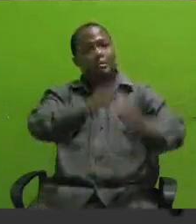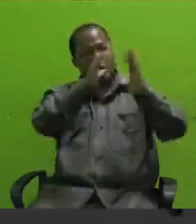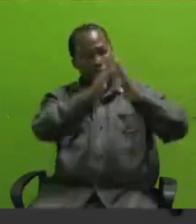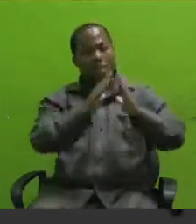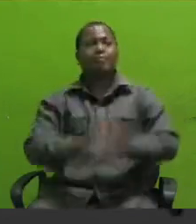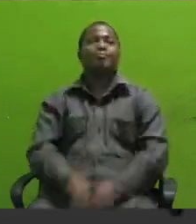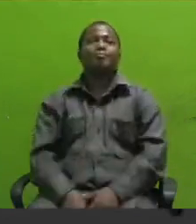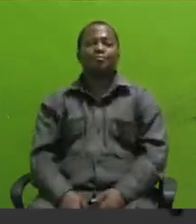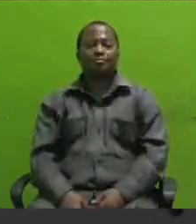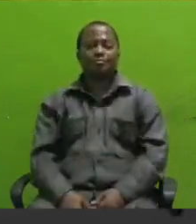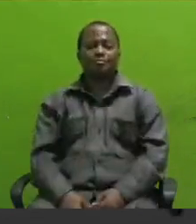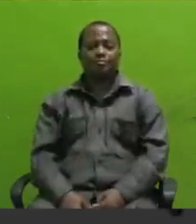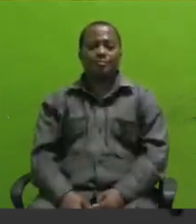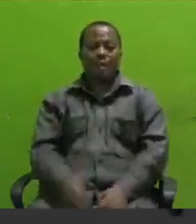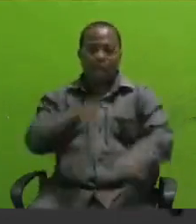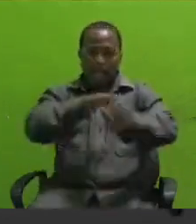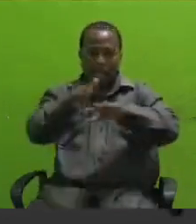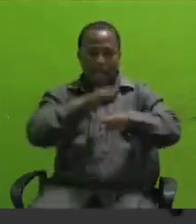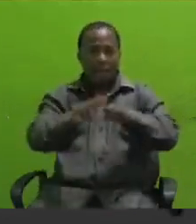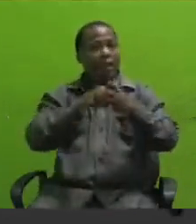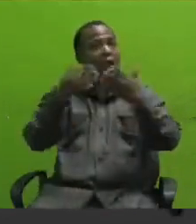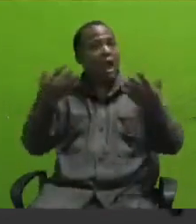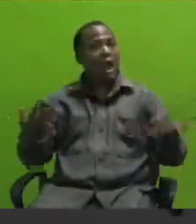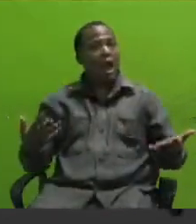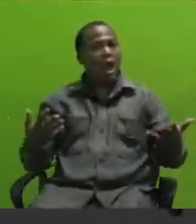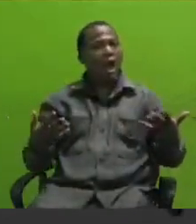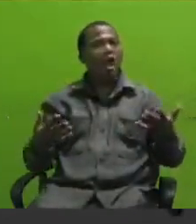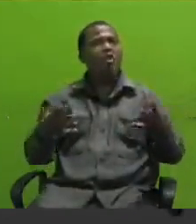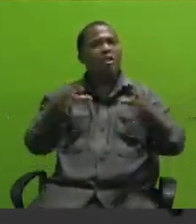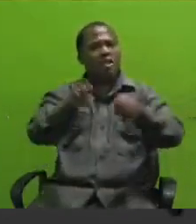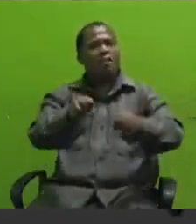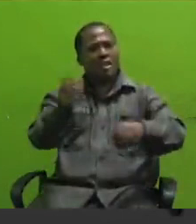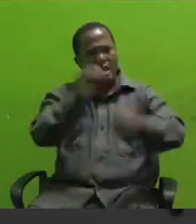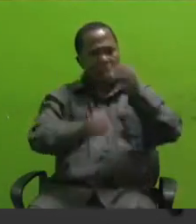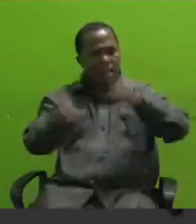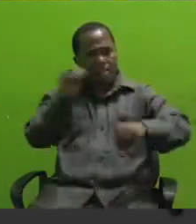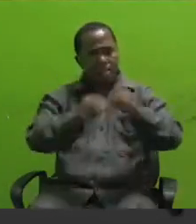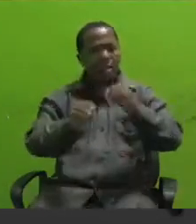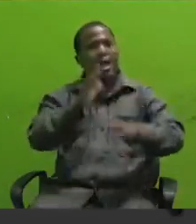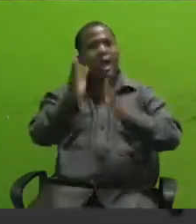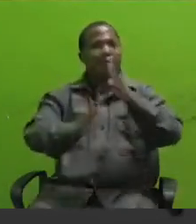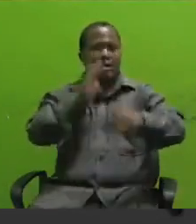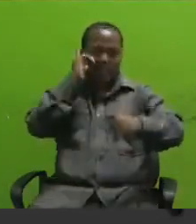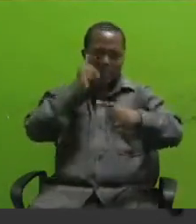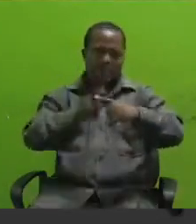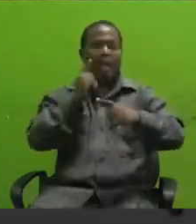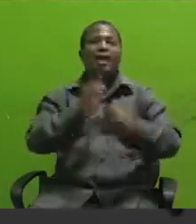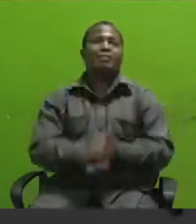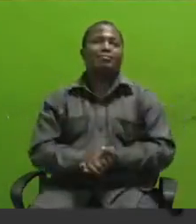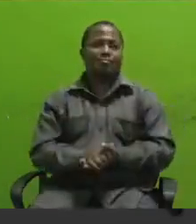Explain how to handle chemicals having the warning signs of flammable,